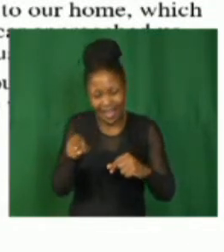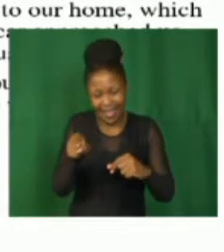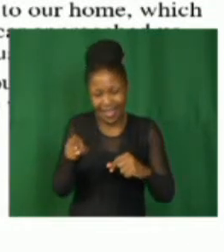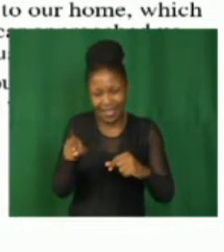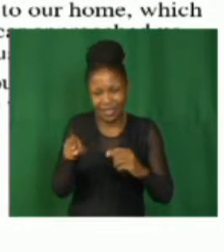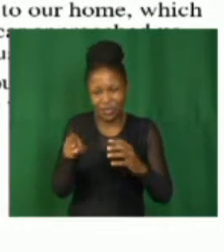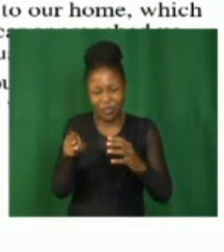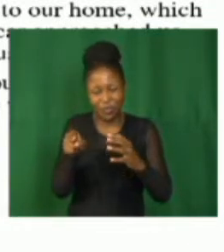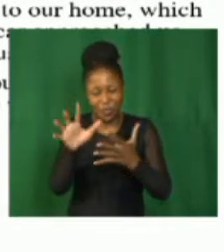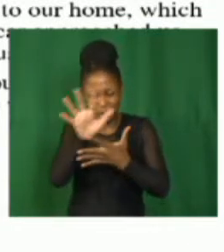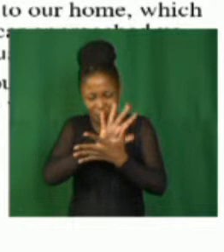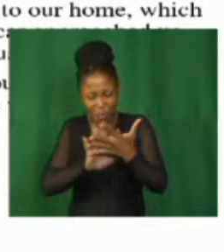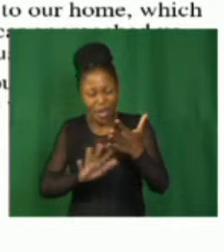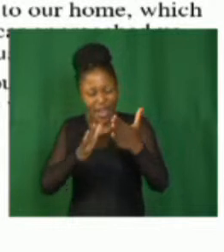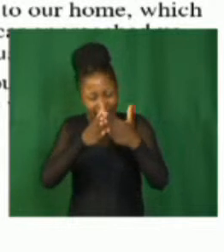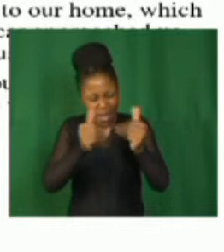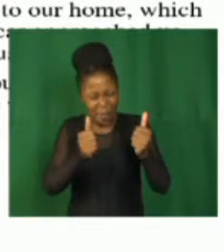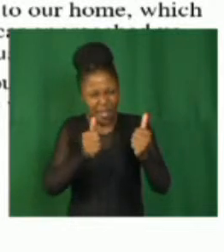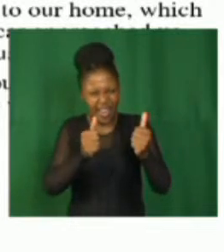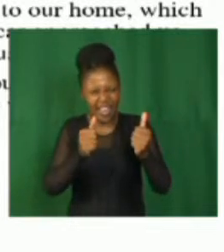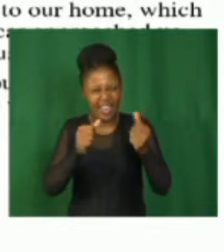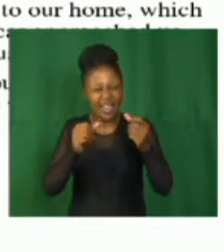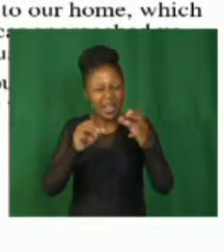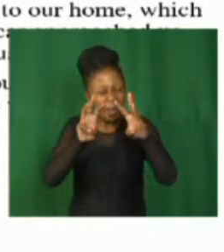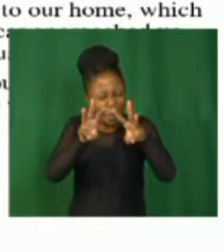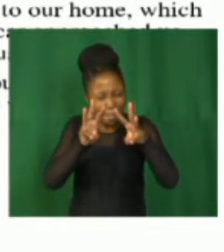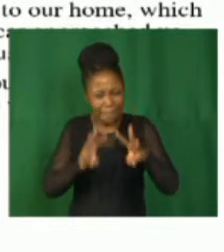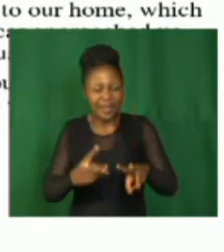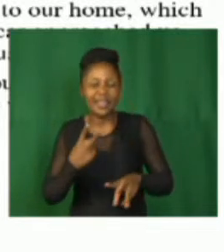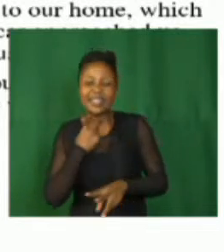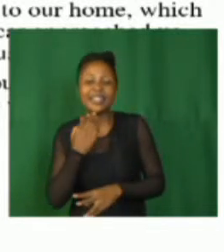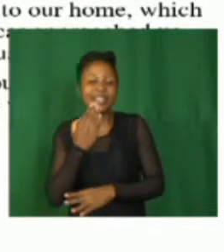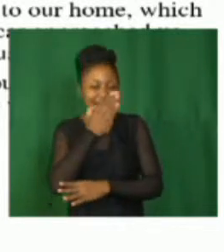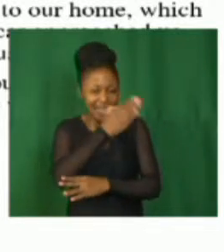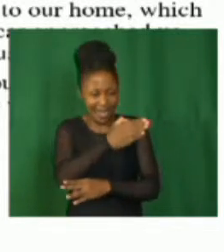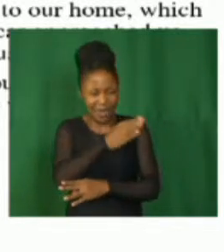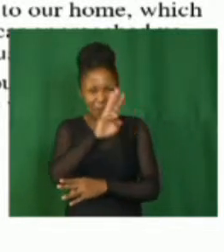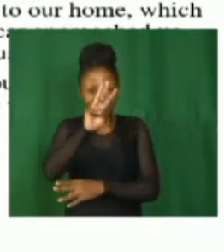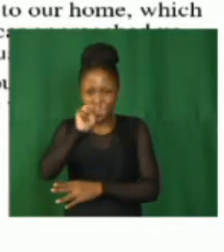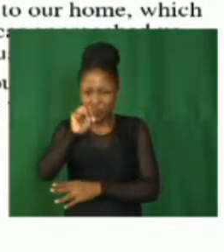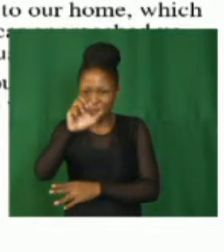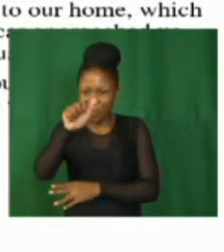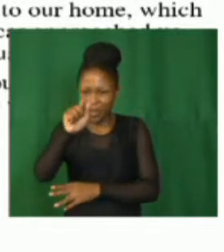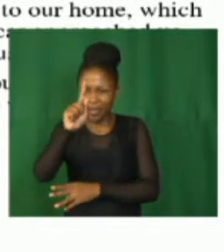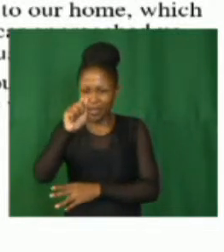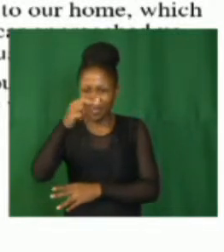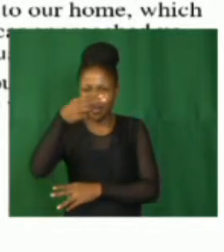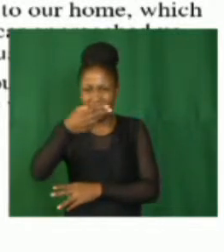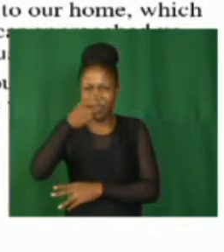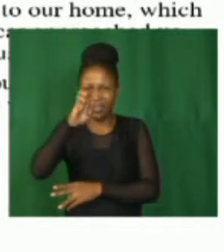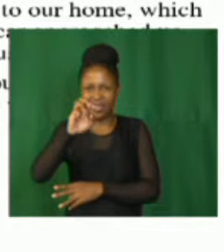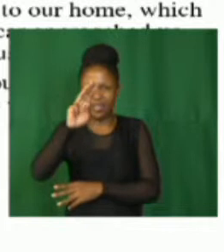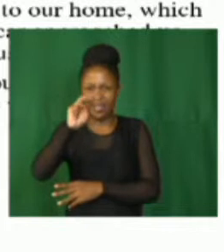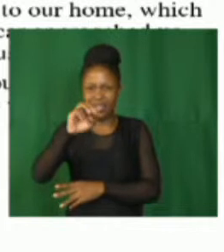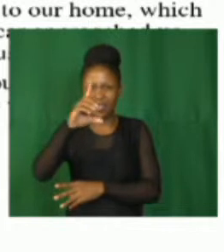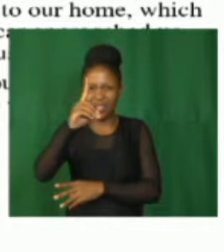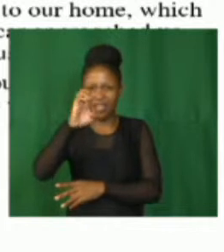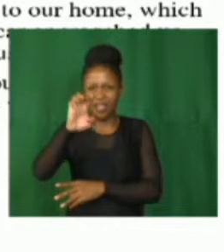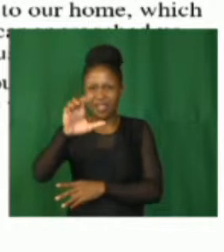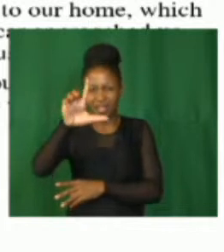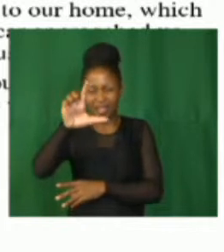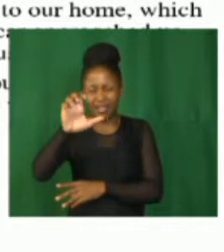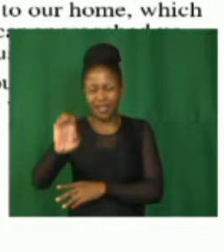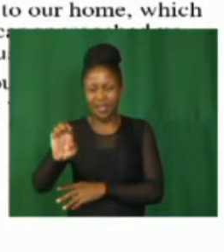Township. And who are the people who are involved? The characters in this case. Who are the characters? And then we can see that